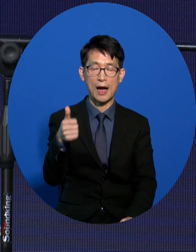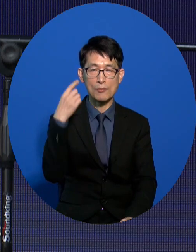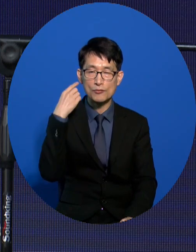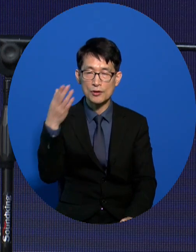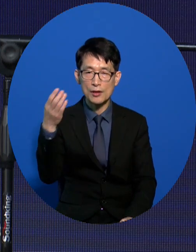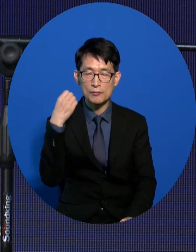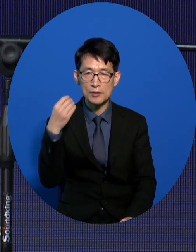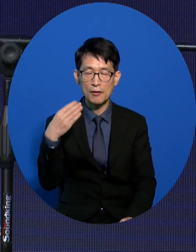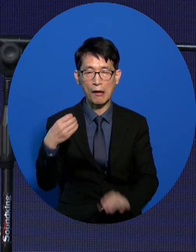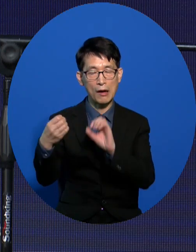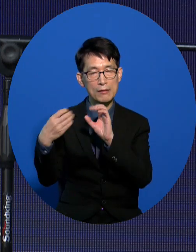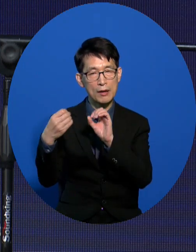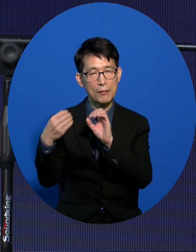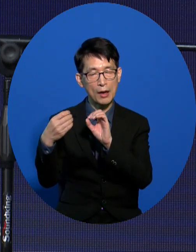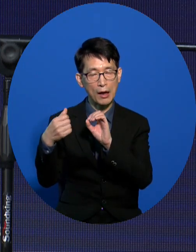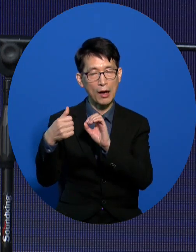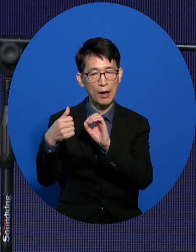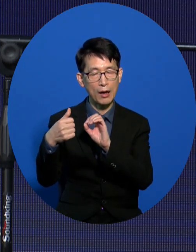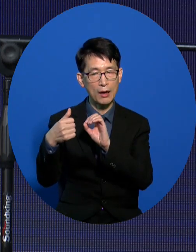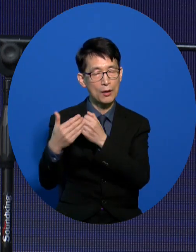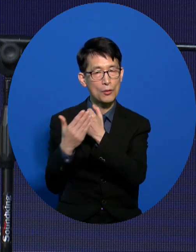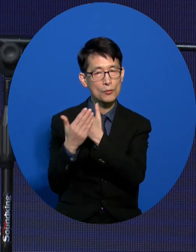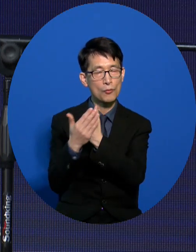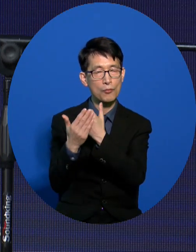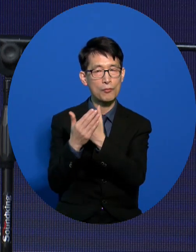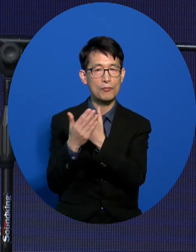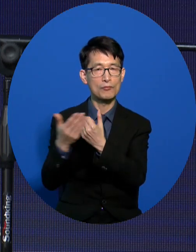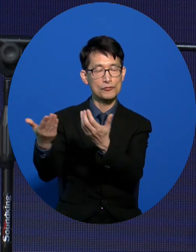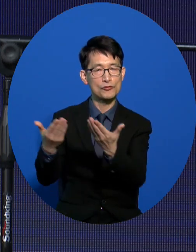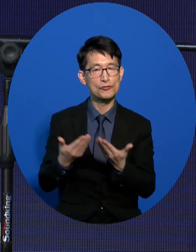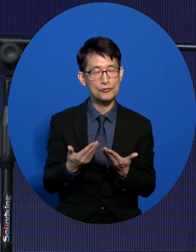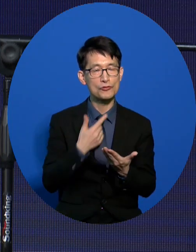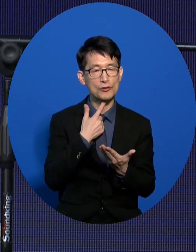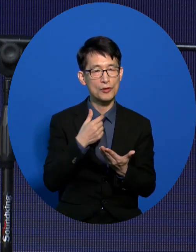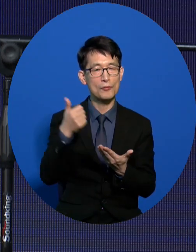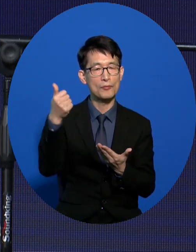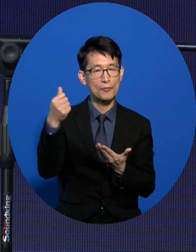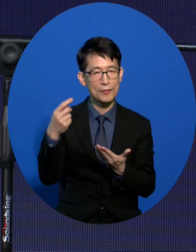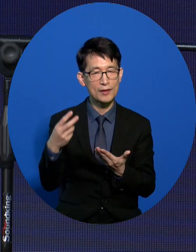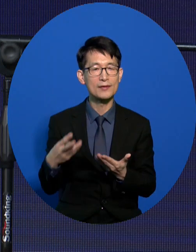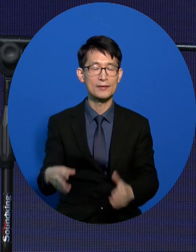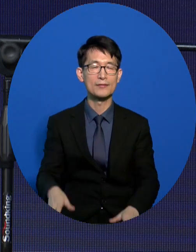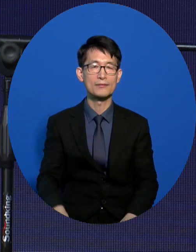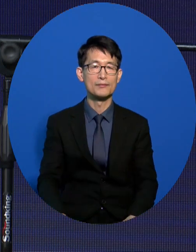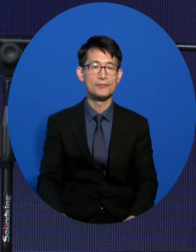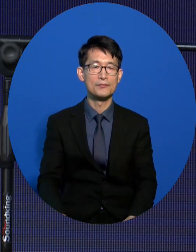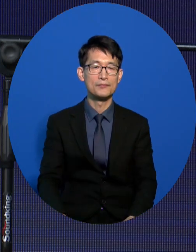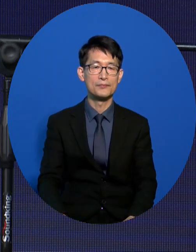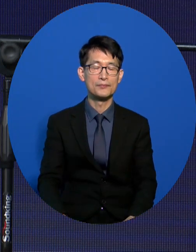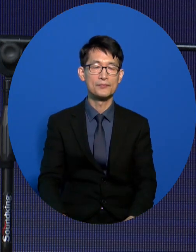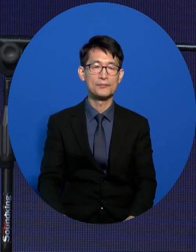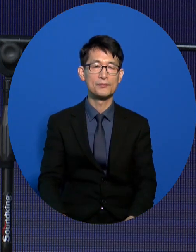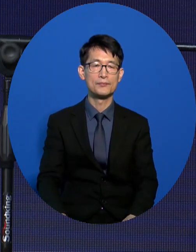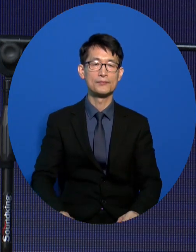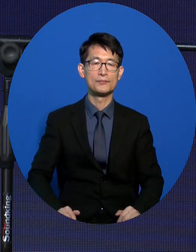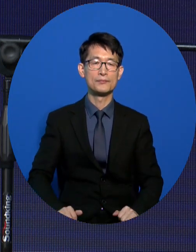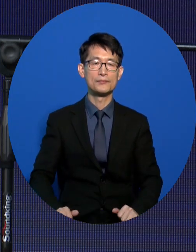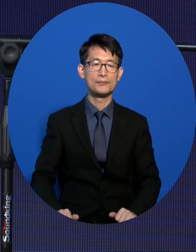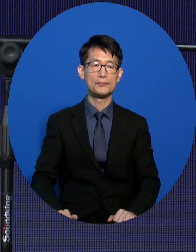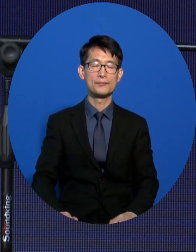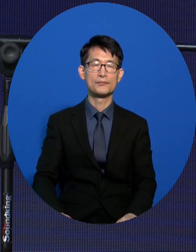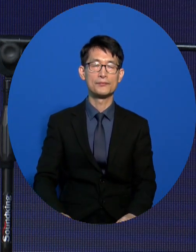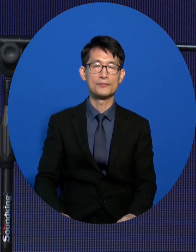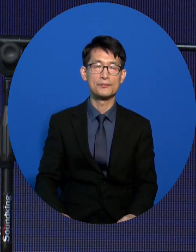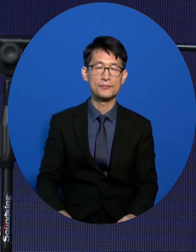I had sought advice from them because I was interested in this topic, especially for